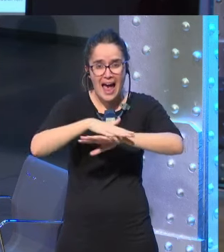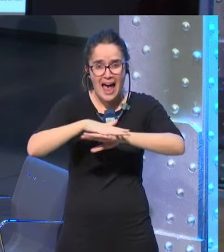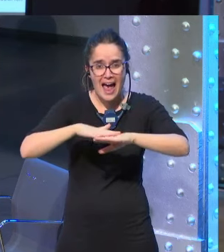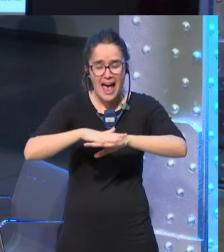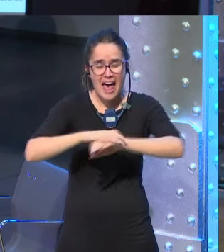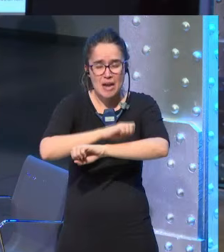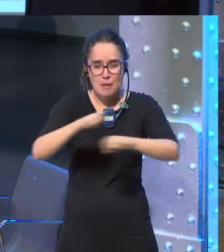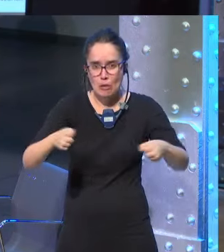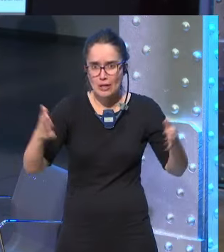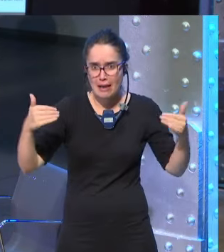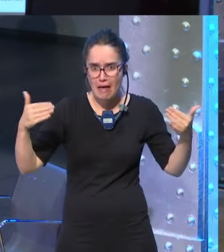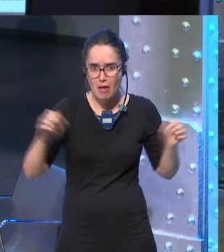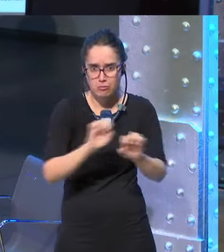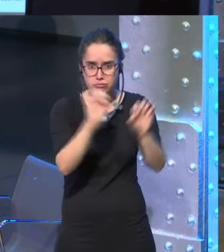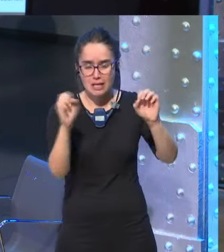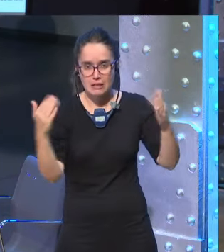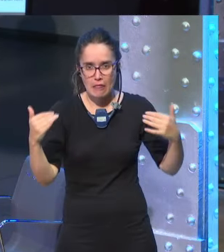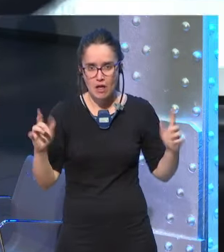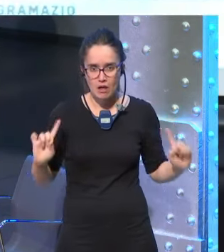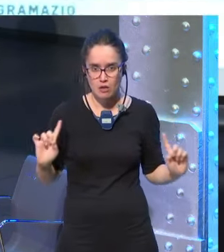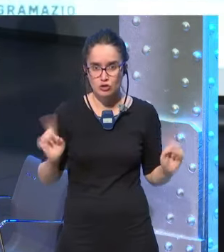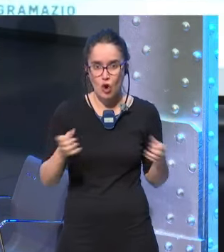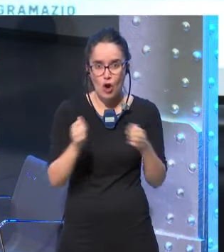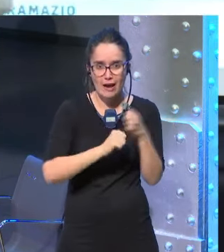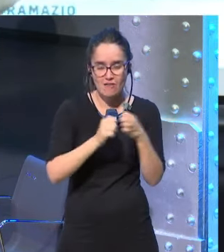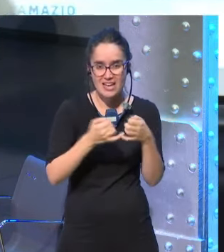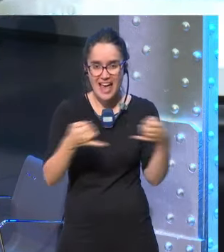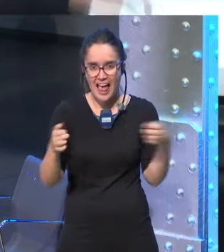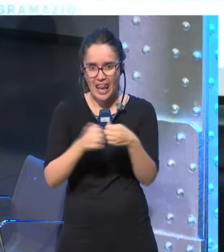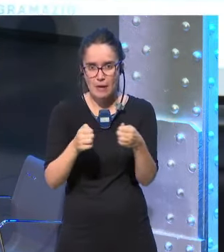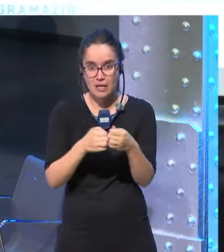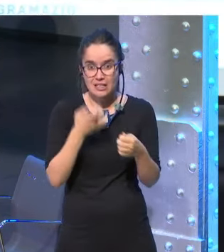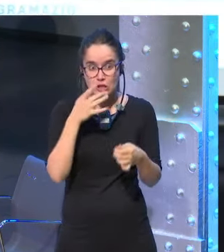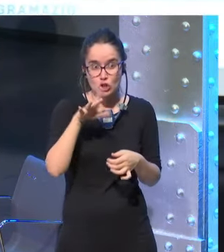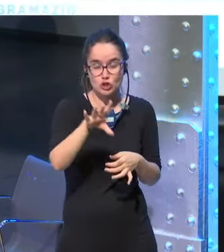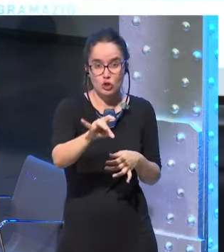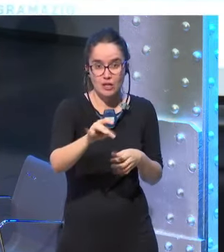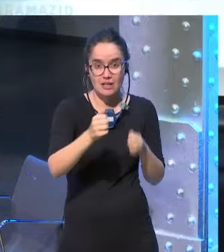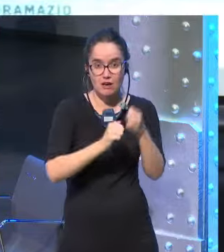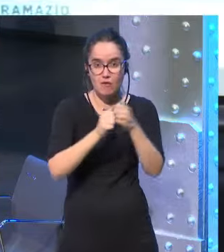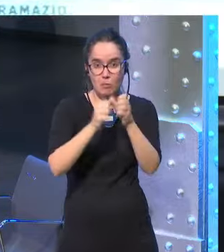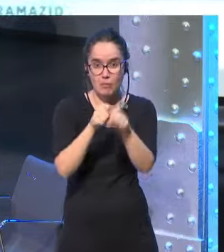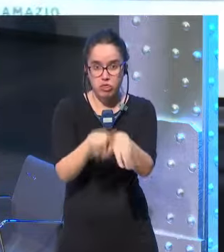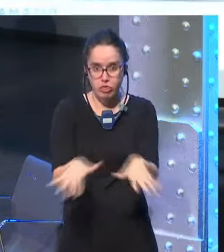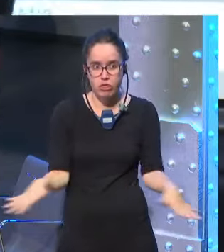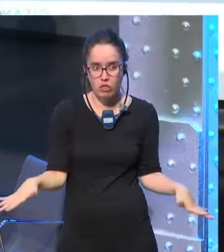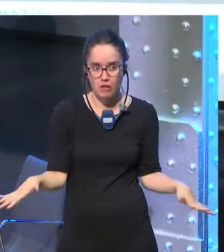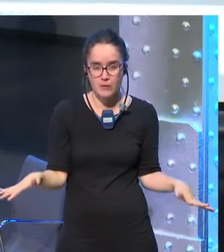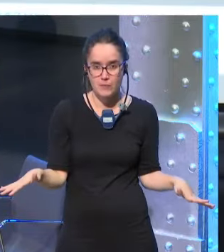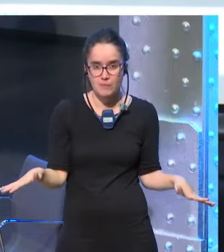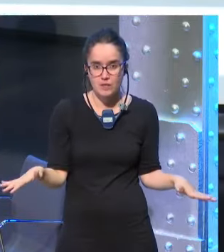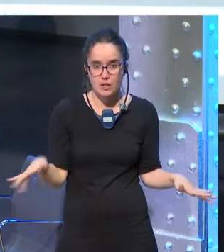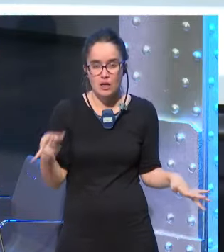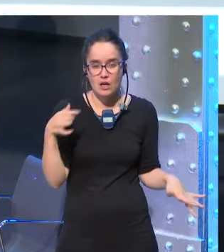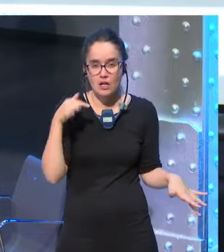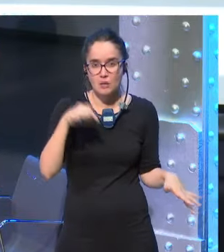it and you touch it, just gravel falls off. I did it a number of times with visitors there that said, no, that's not just gravel. I said, oh yeah, sure. And